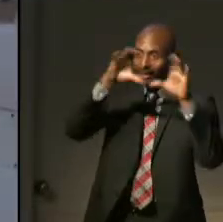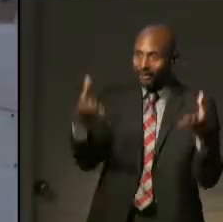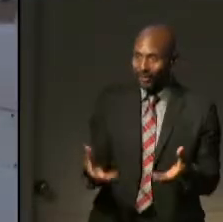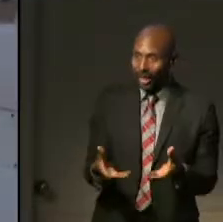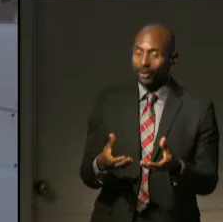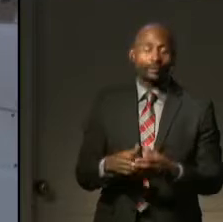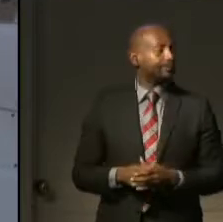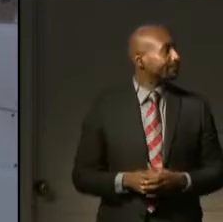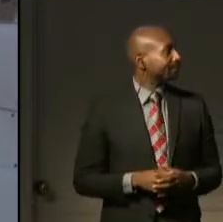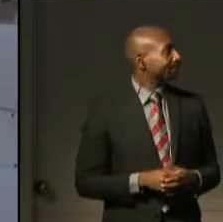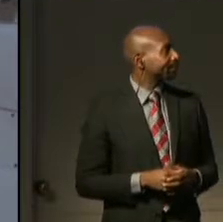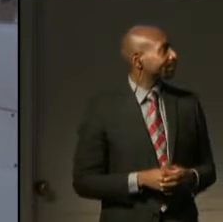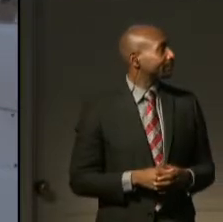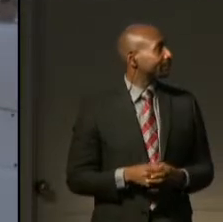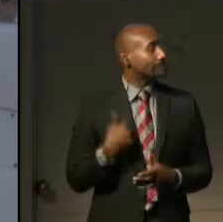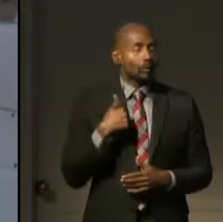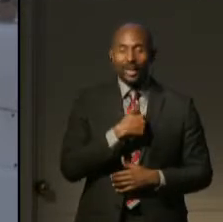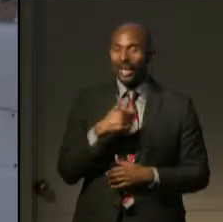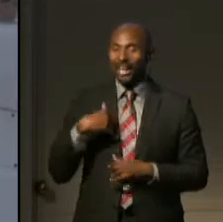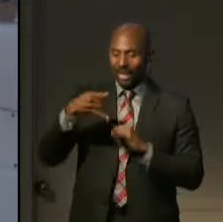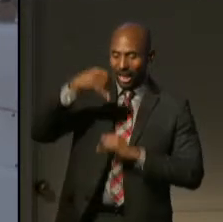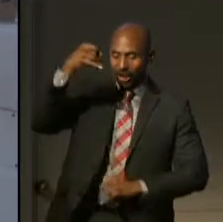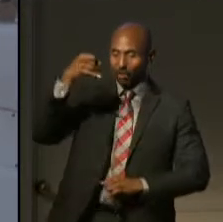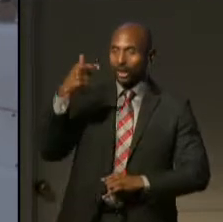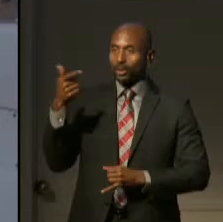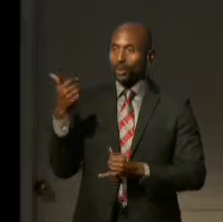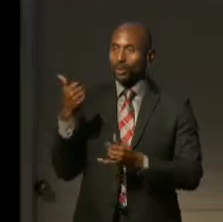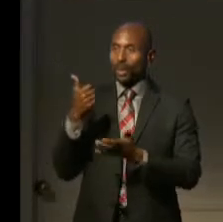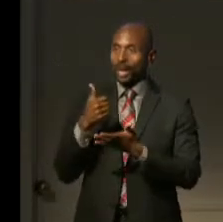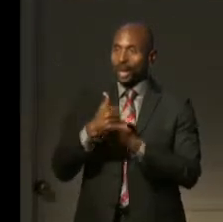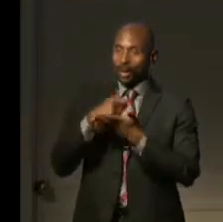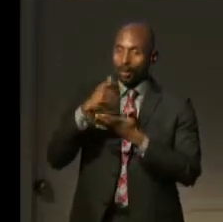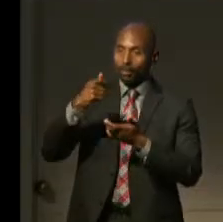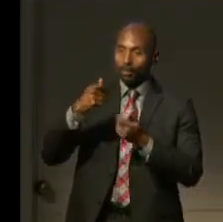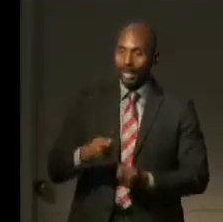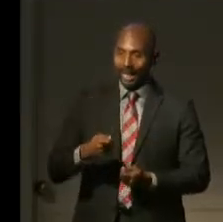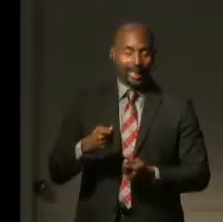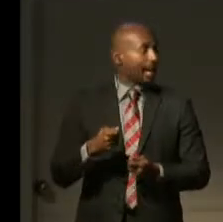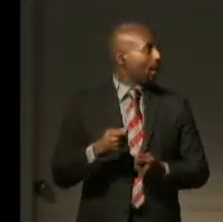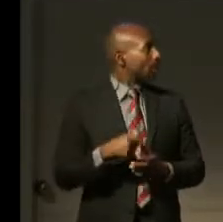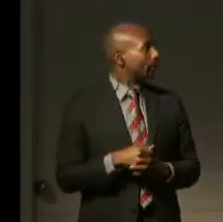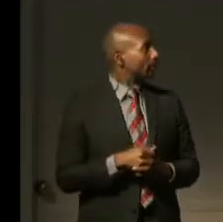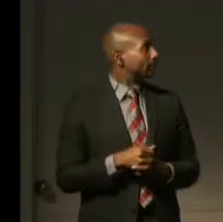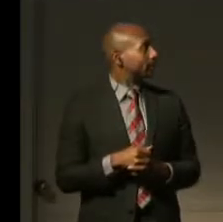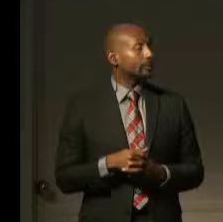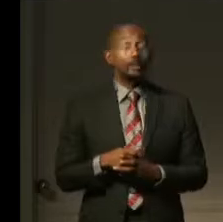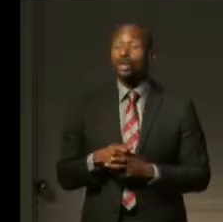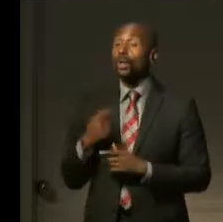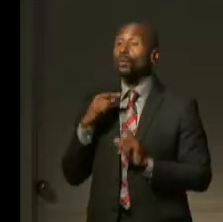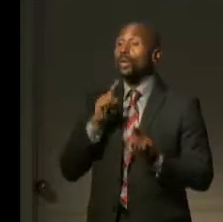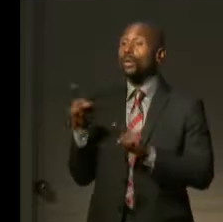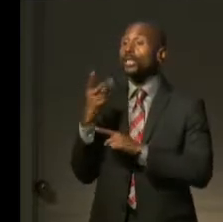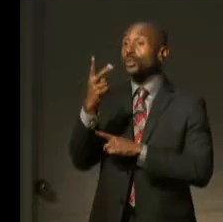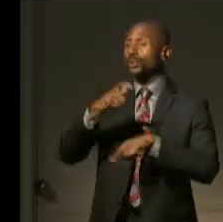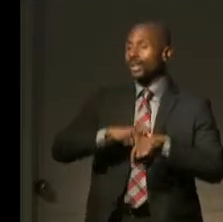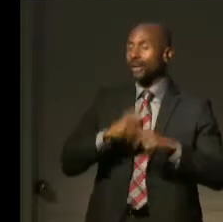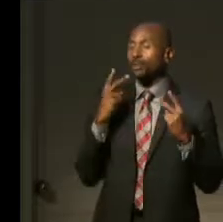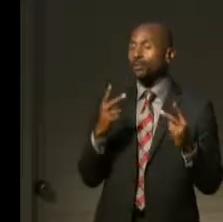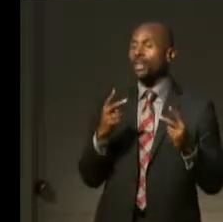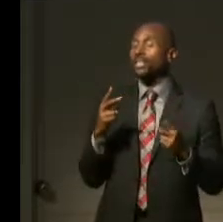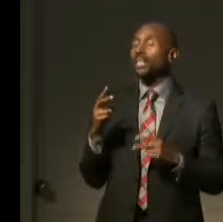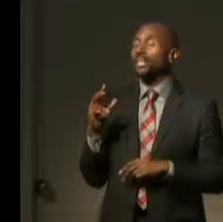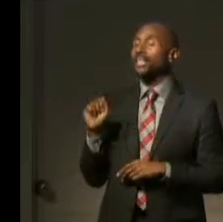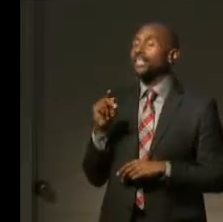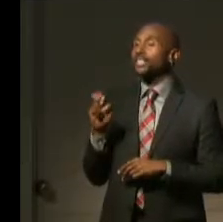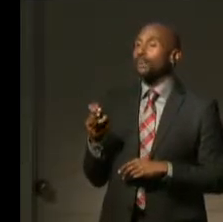little string mechanism that brings it down. And in a course of 2 visits to Space Shuttle Discovery, we were able to record what it looks like